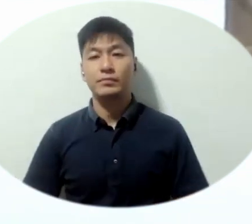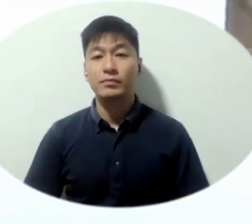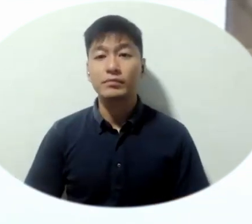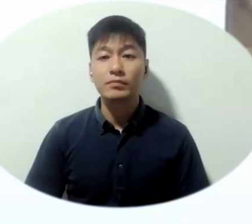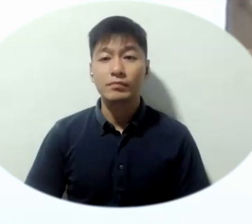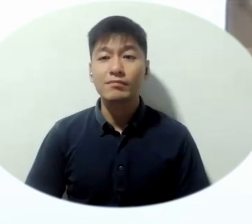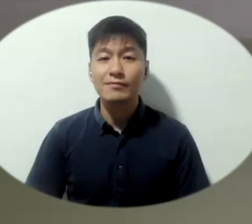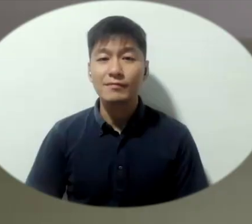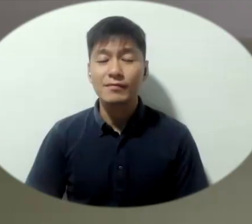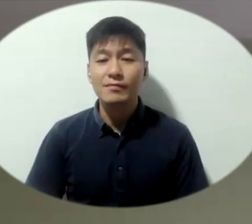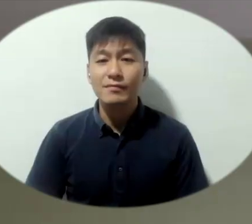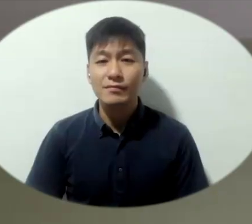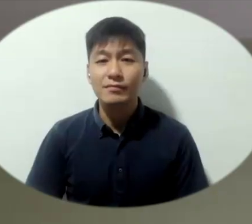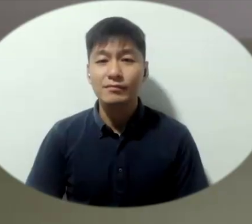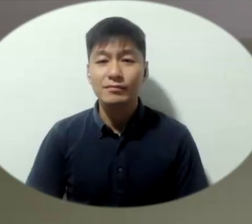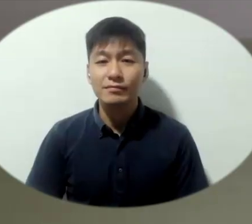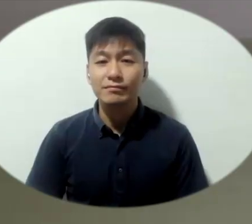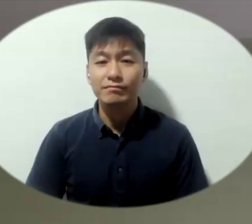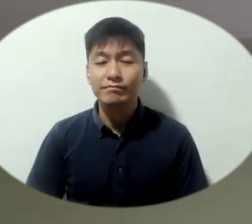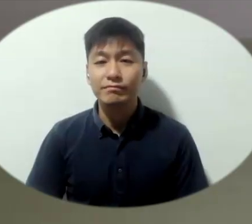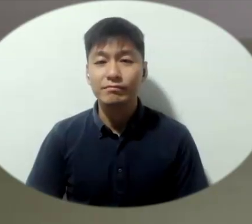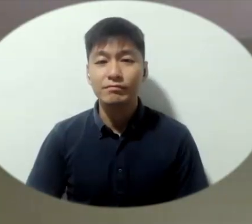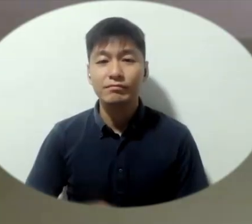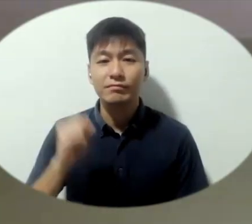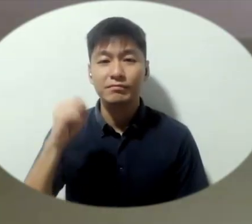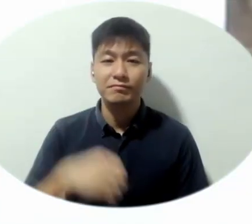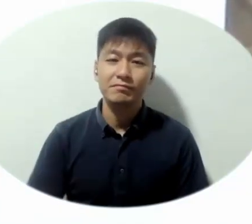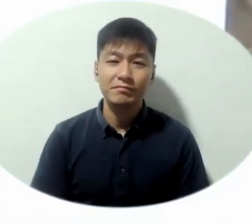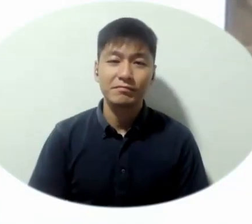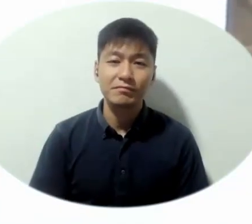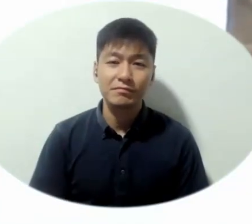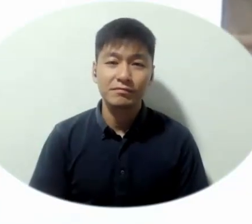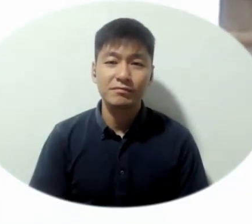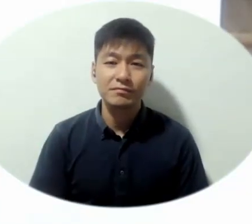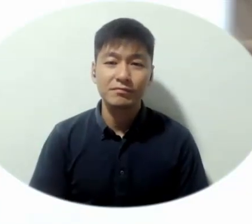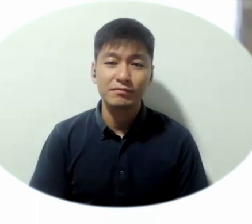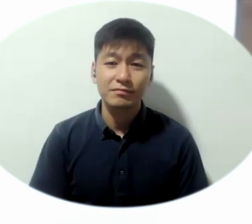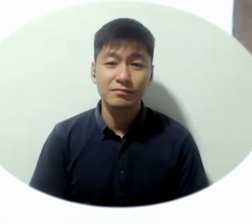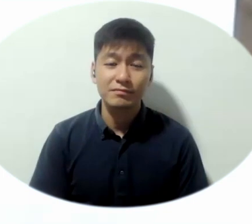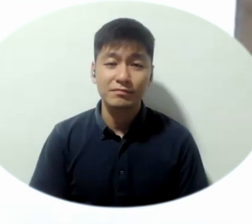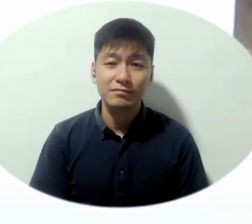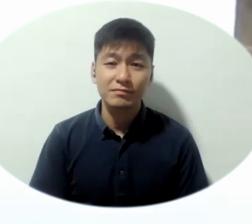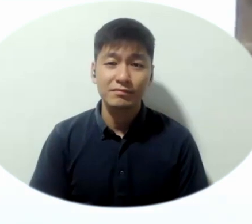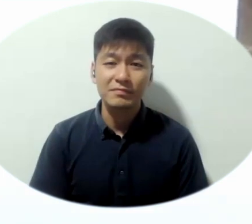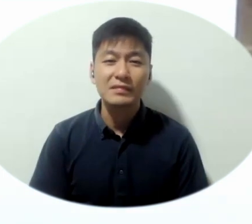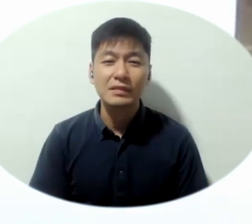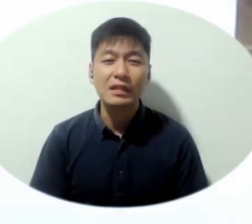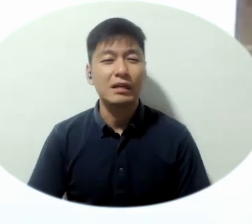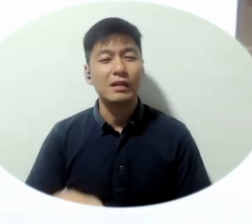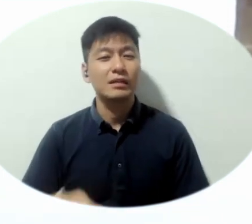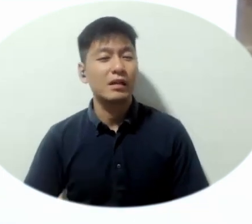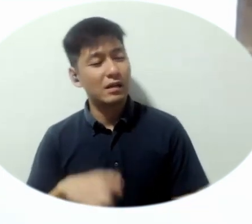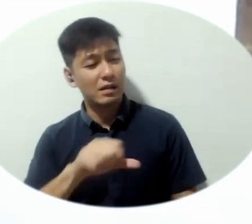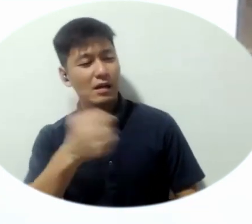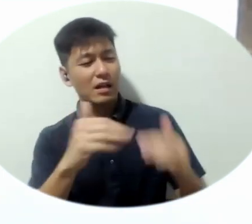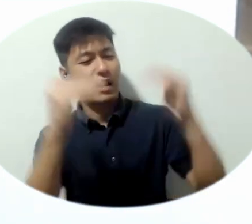yeah. Yeah, kind of brings it to another level. Yes, yes. It doesn't